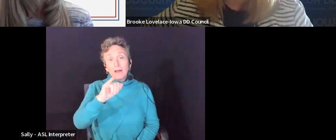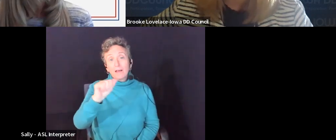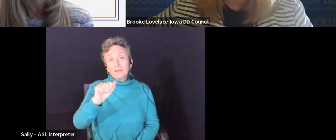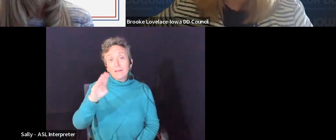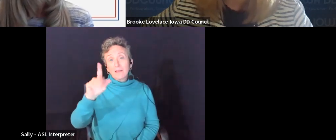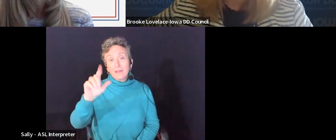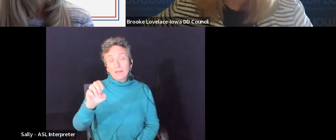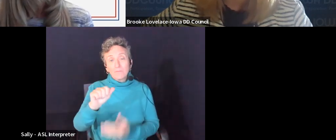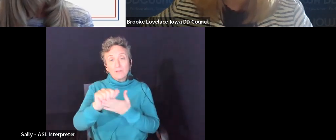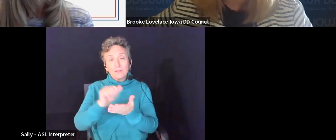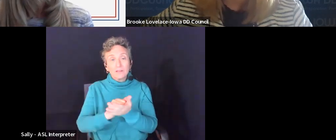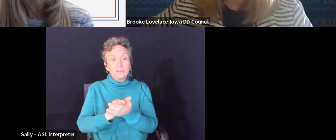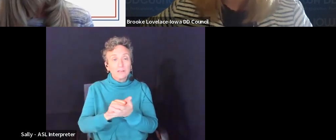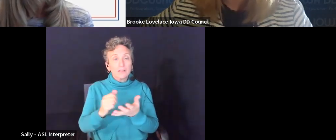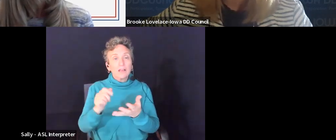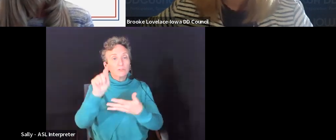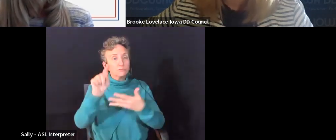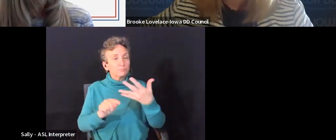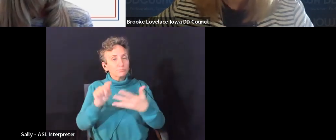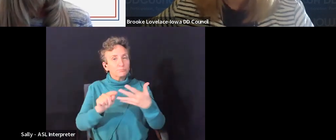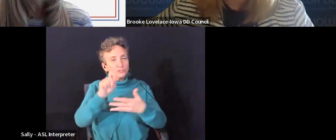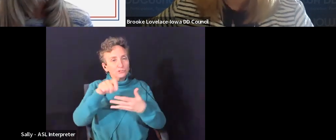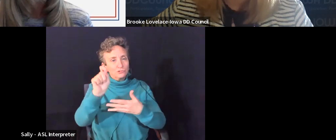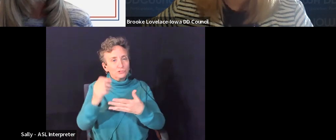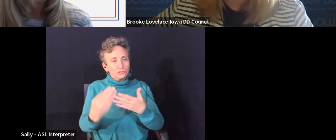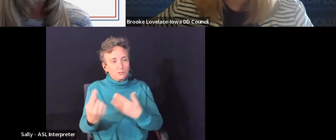on as we get going with our presentation.